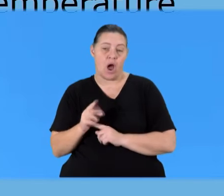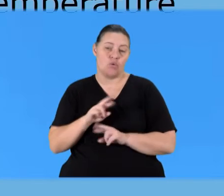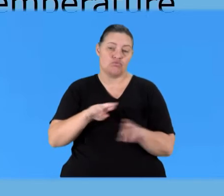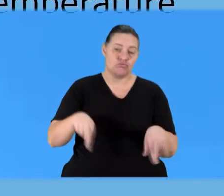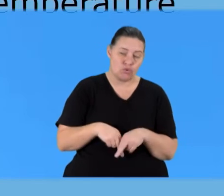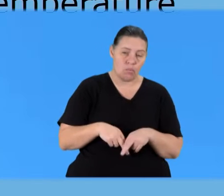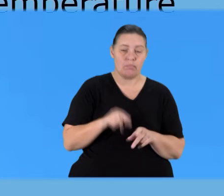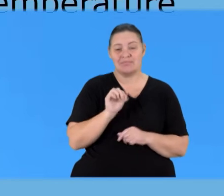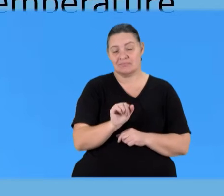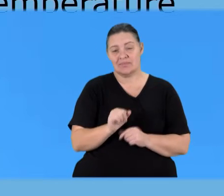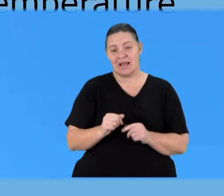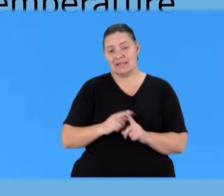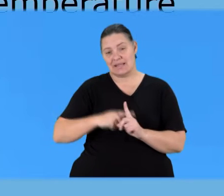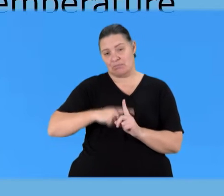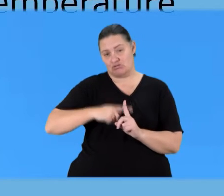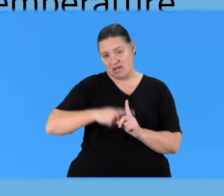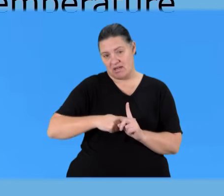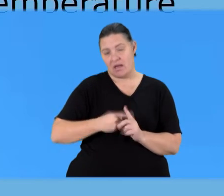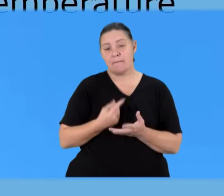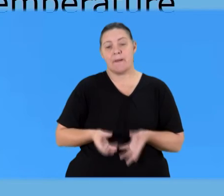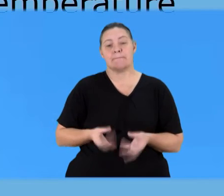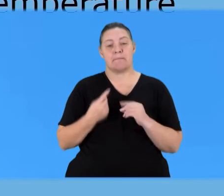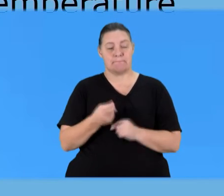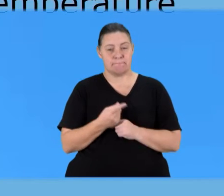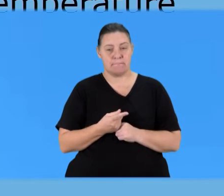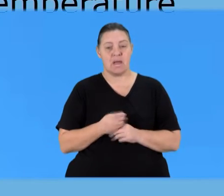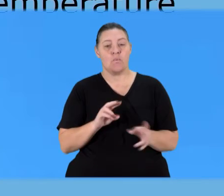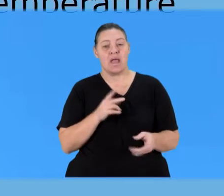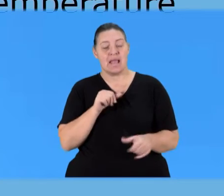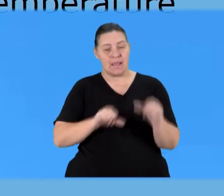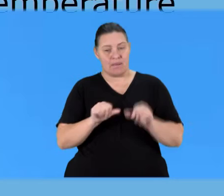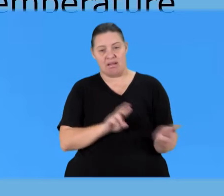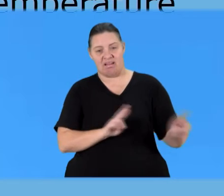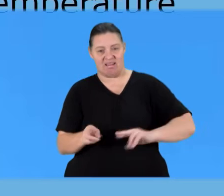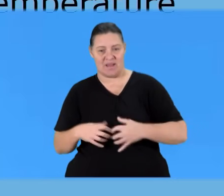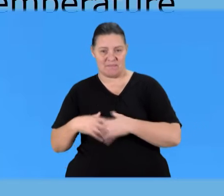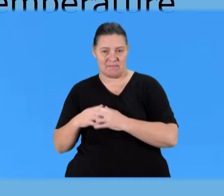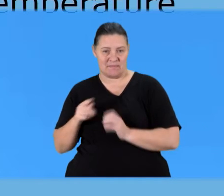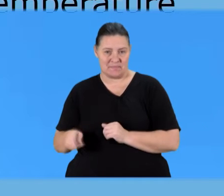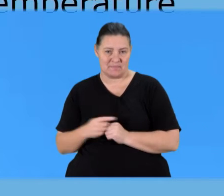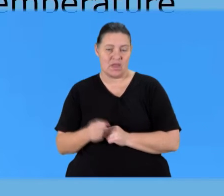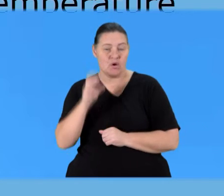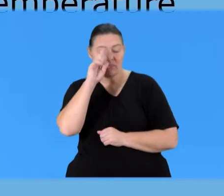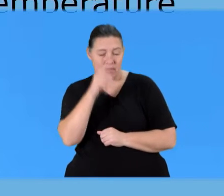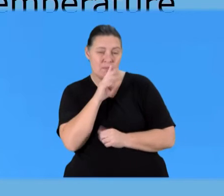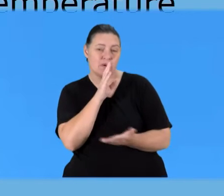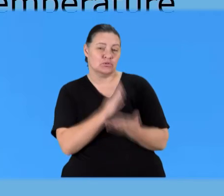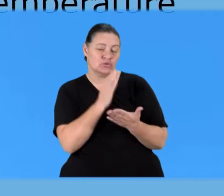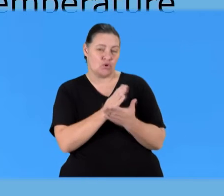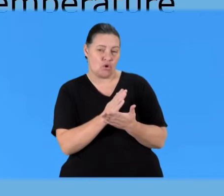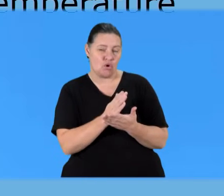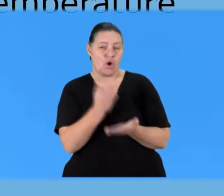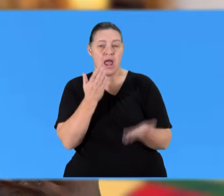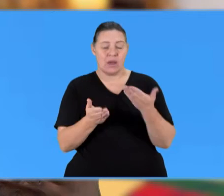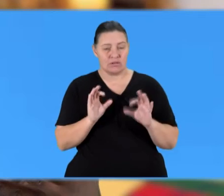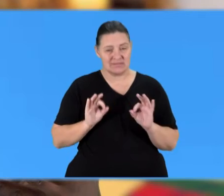together at room temperature to form magnesium oxide, this is the chemical equation which is going to be formed. Now, remember, you need to make